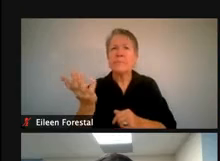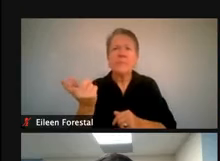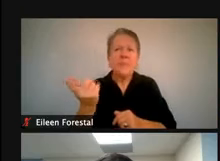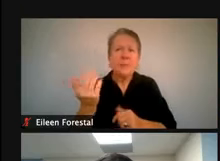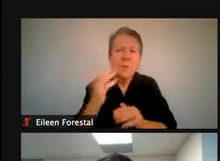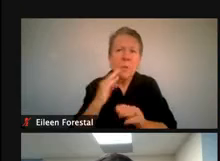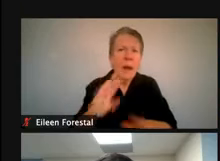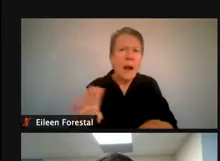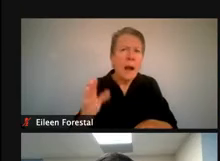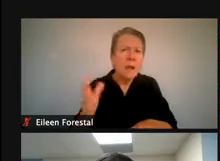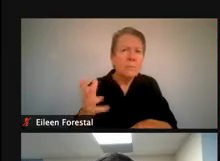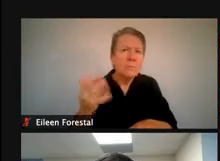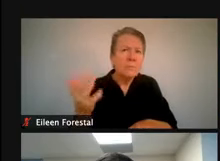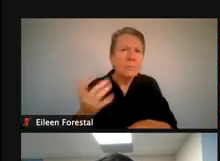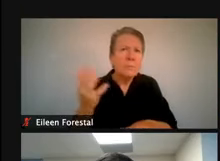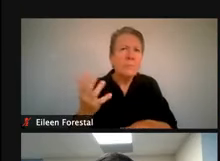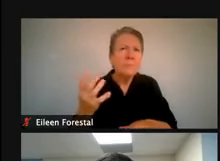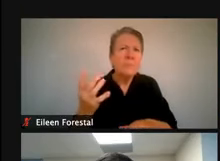Michelle?